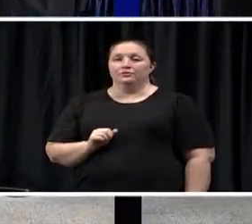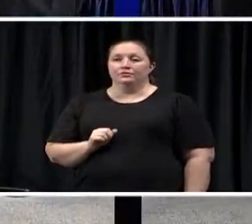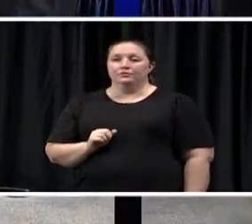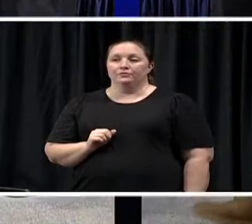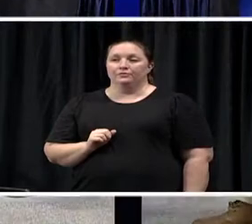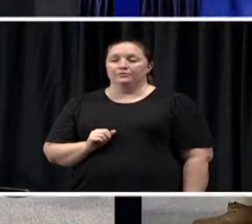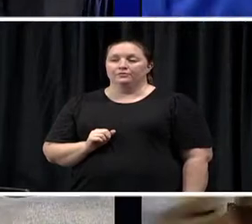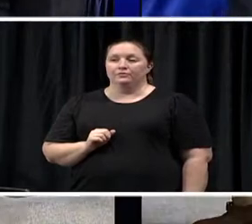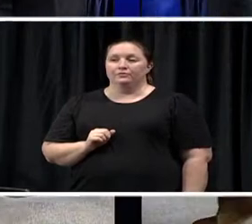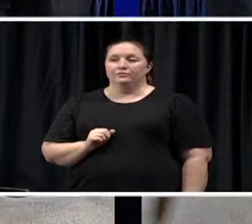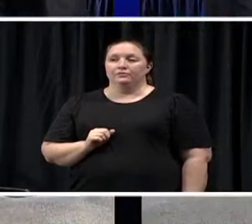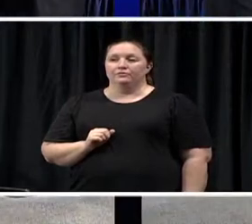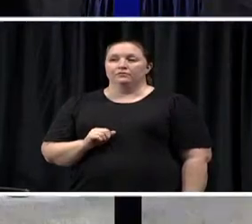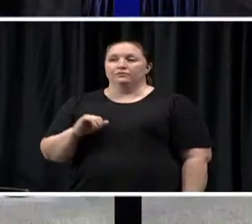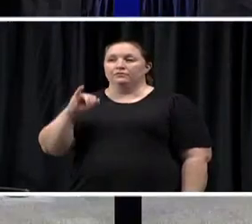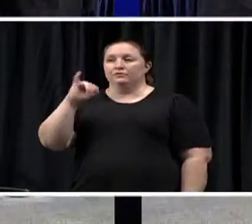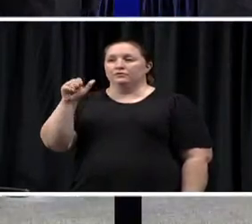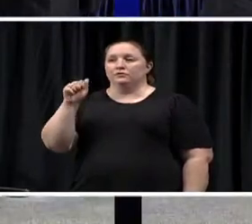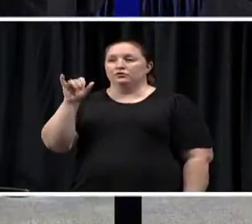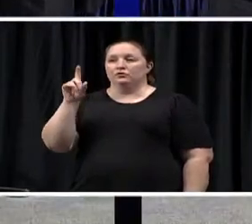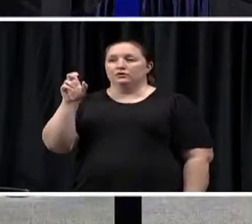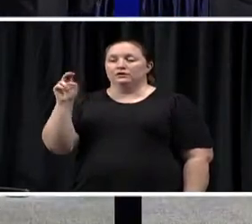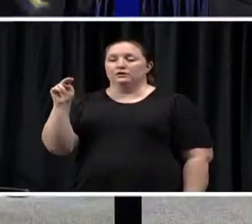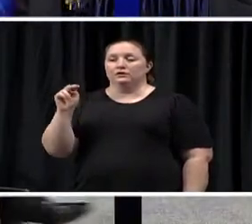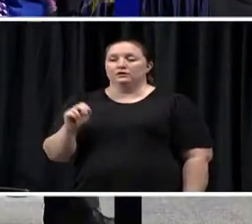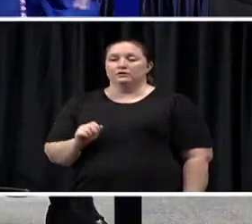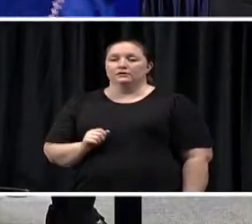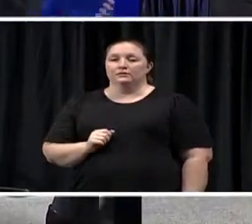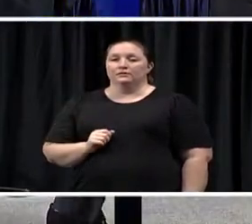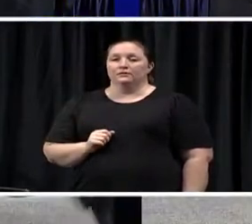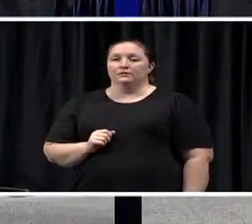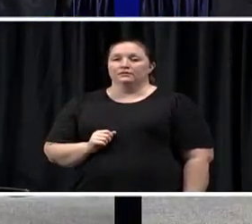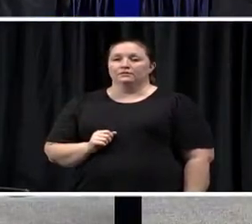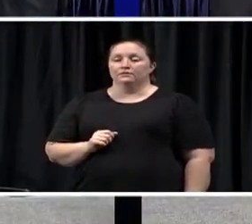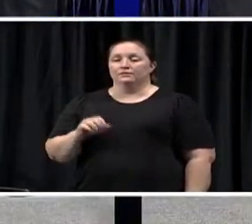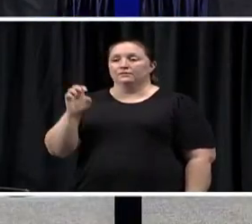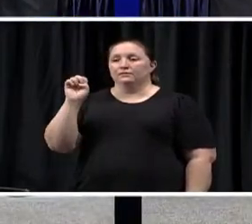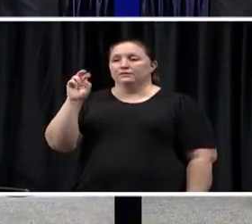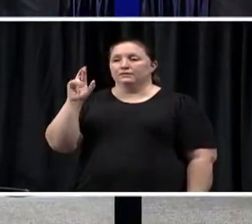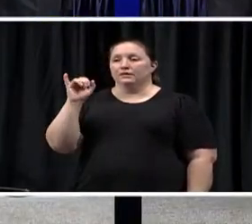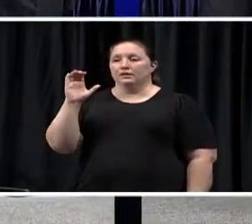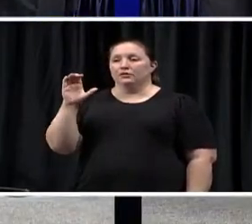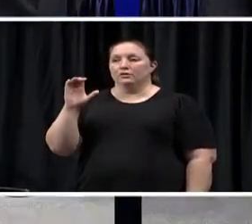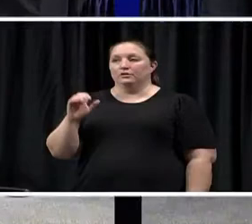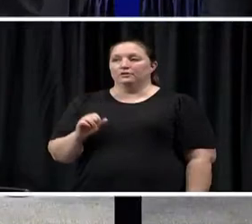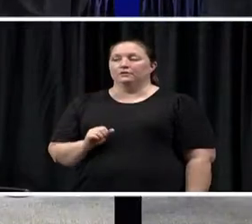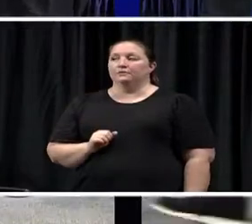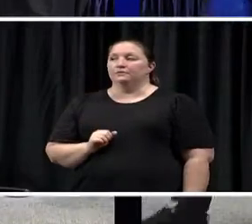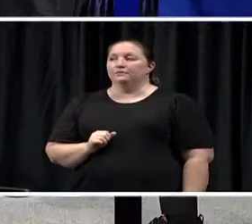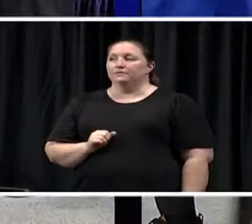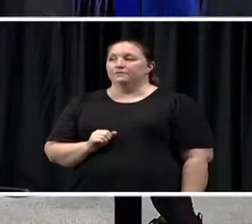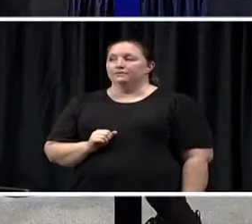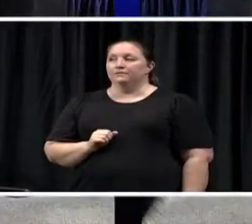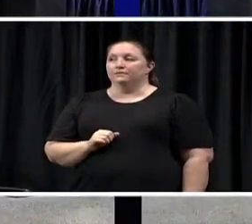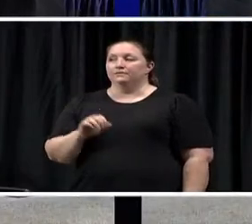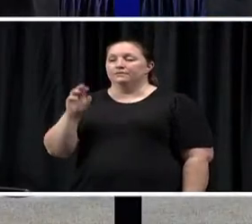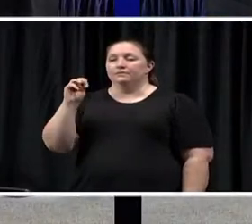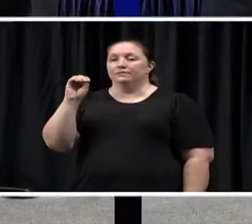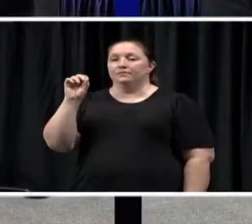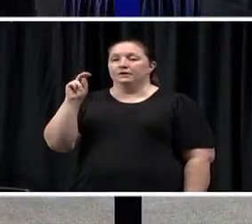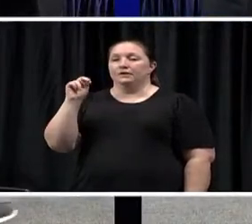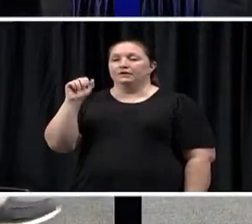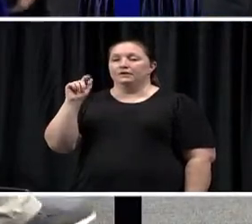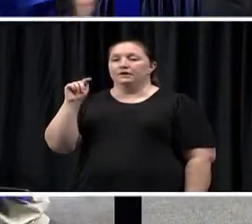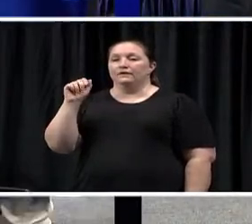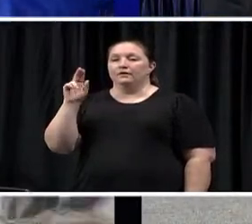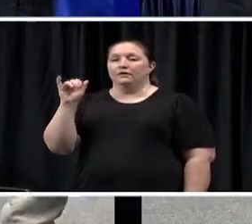Nichols. Jaden Thomas Nine. Eric Wayne Northern. Montavia